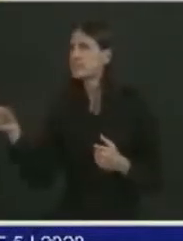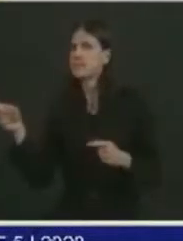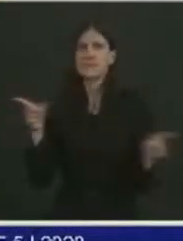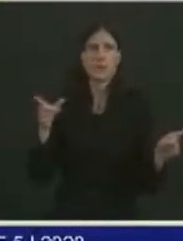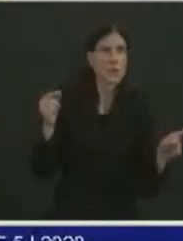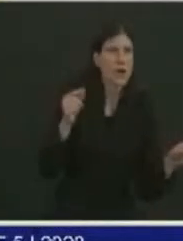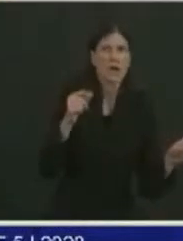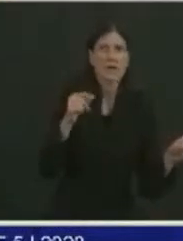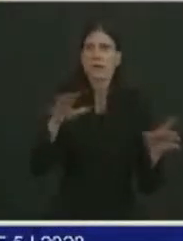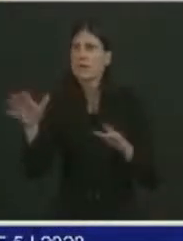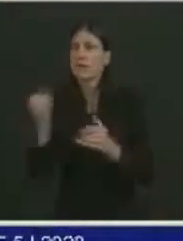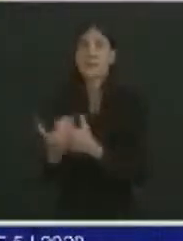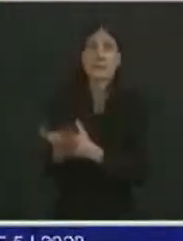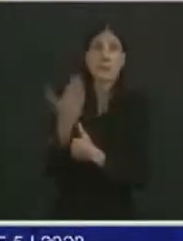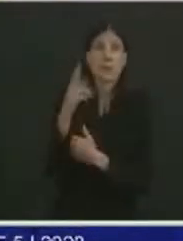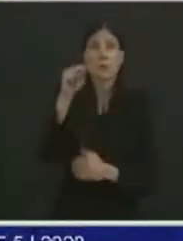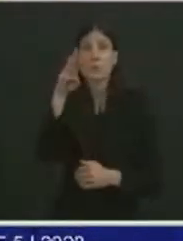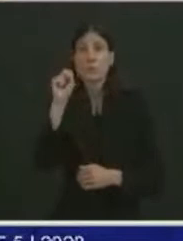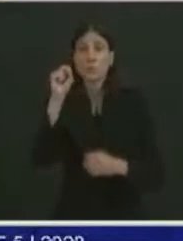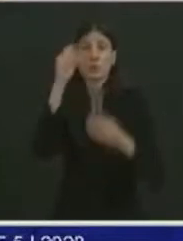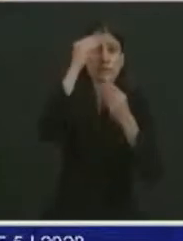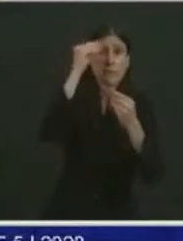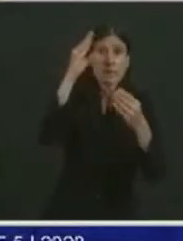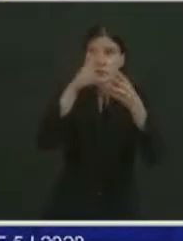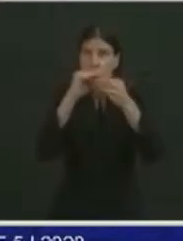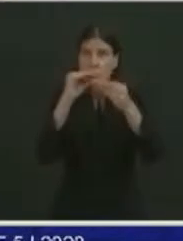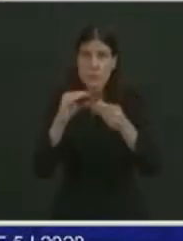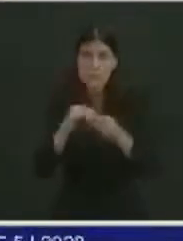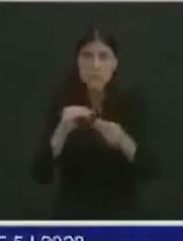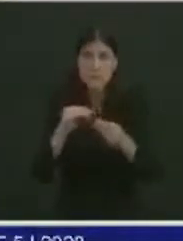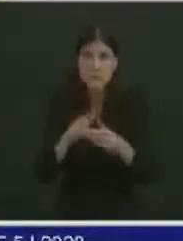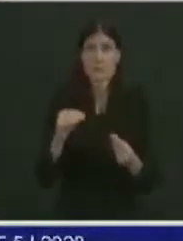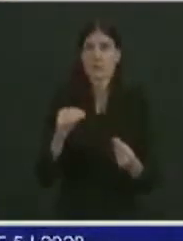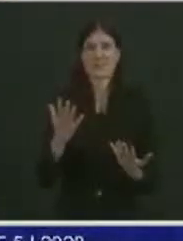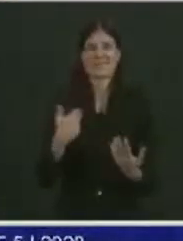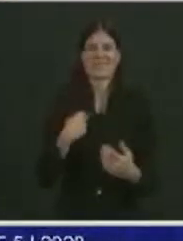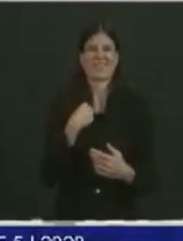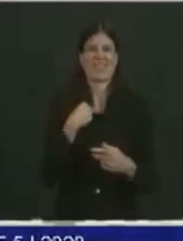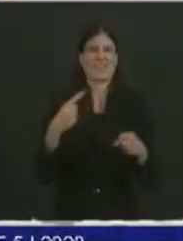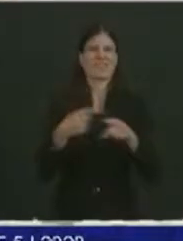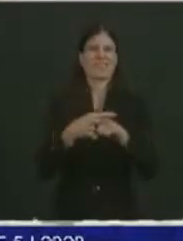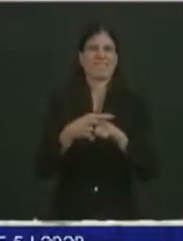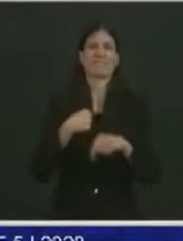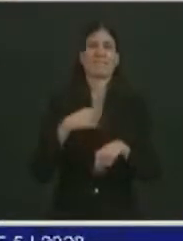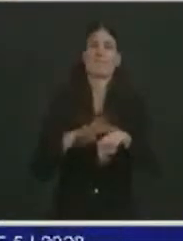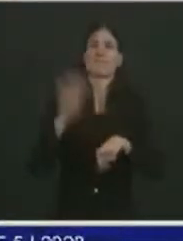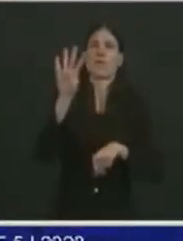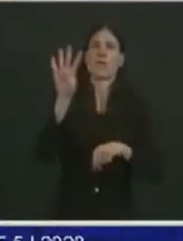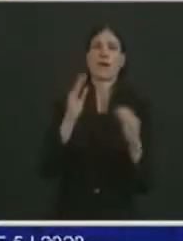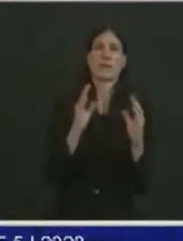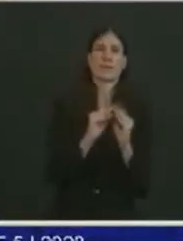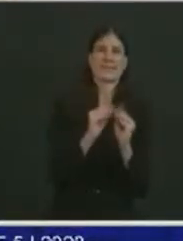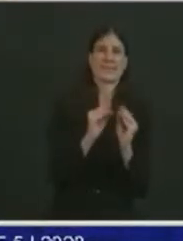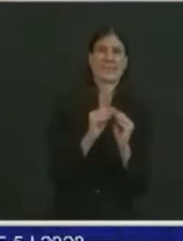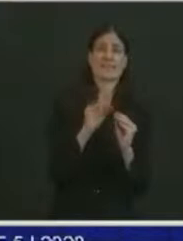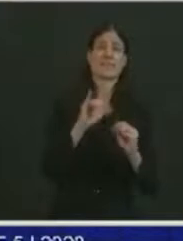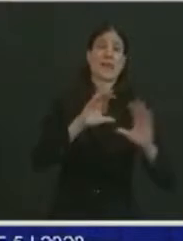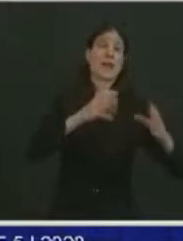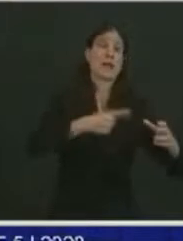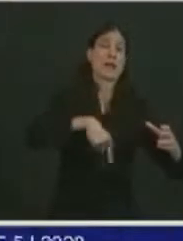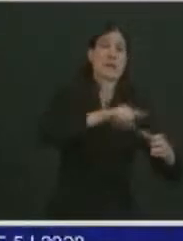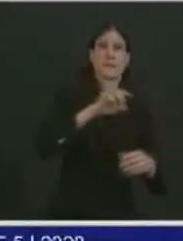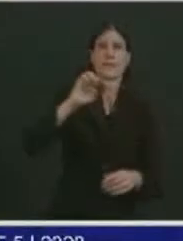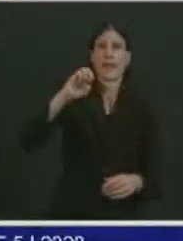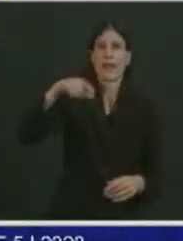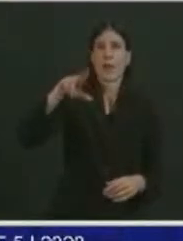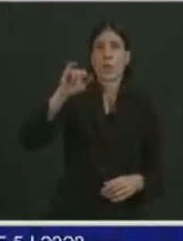from the Institute of Nonviolence. At 4 o'clock, I'm leading a meeting of our Equity Council. So I don't think I will